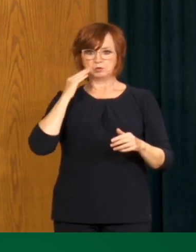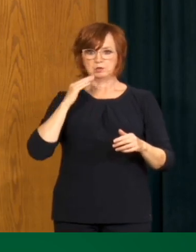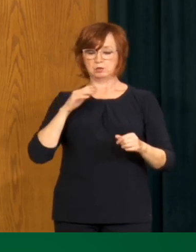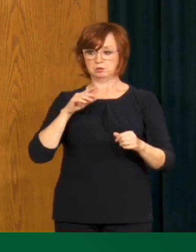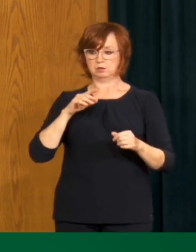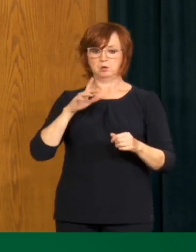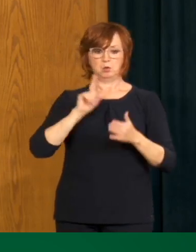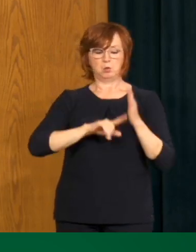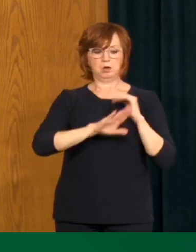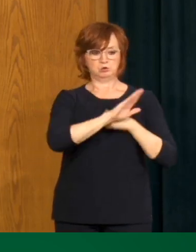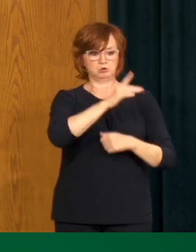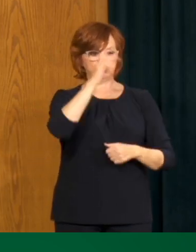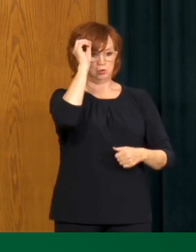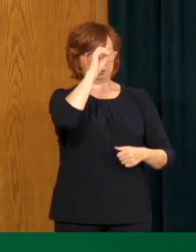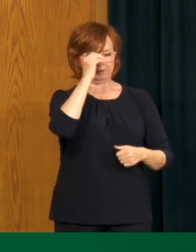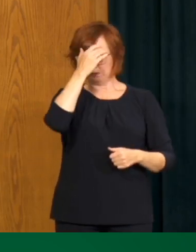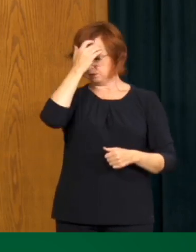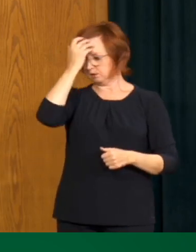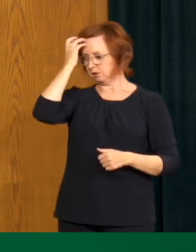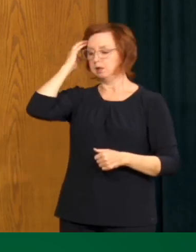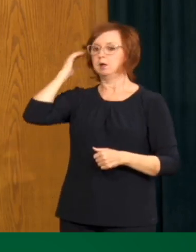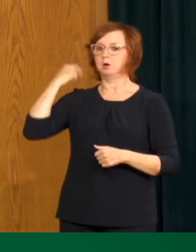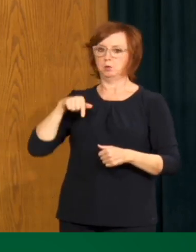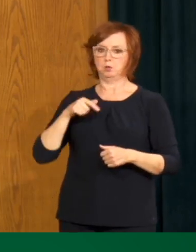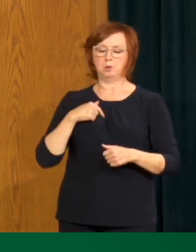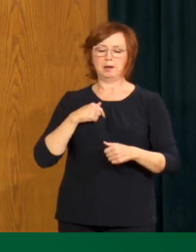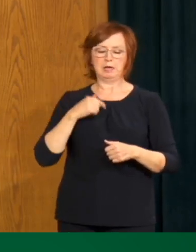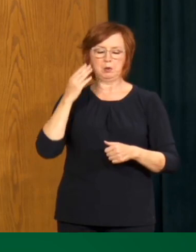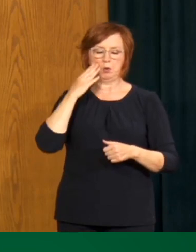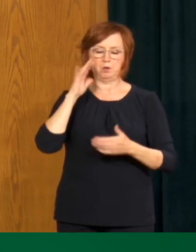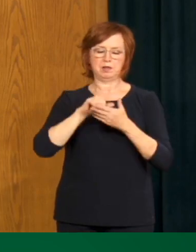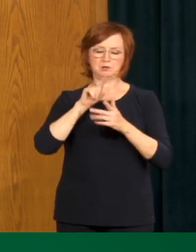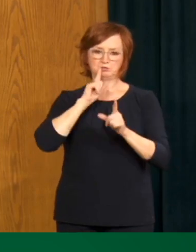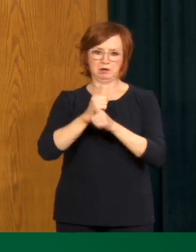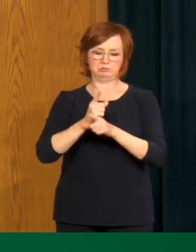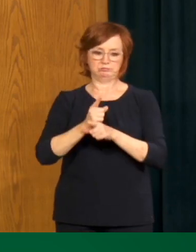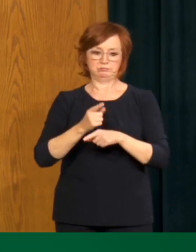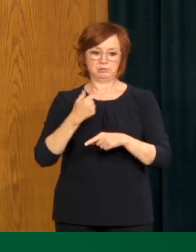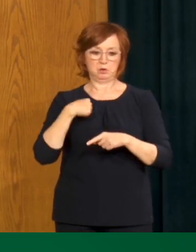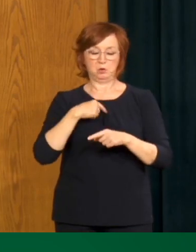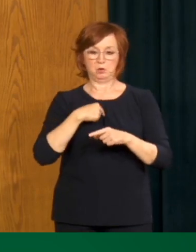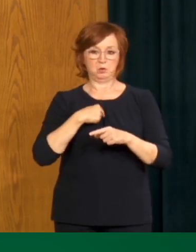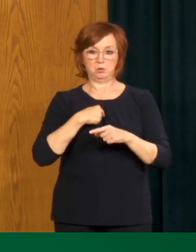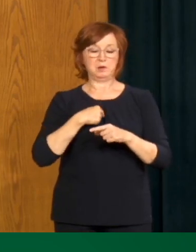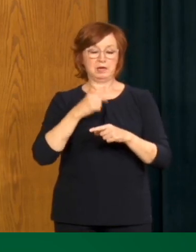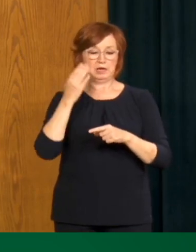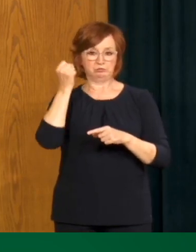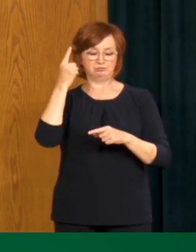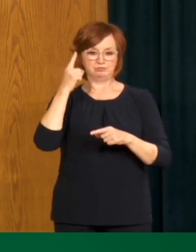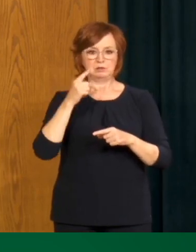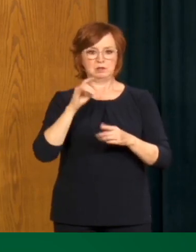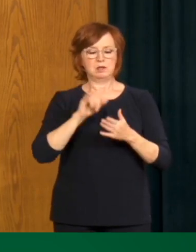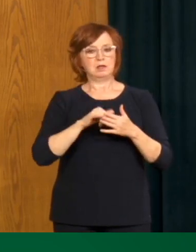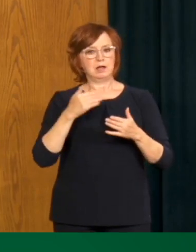And the fact of the matter is that we have had our own challenges and conversations and continue to here in